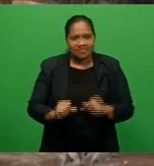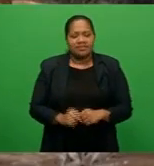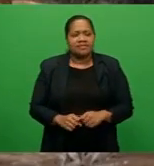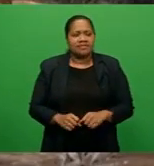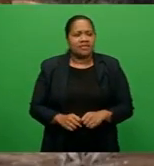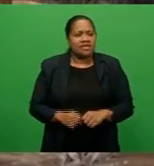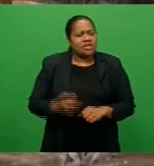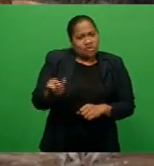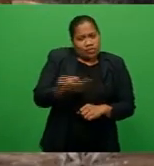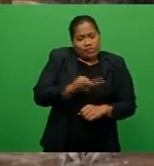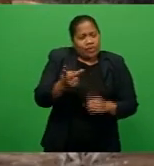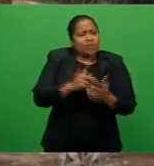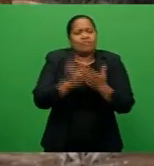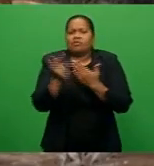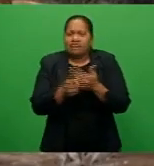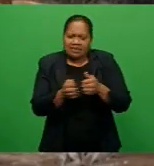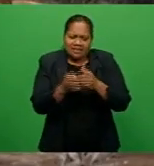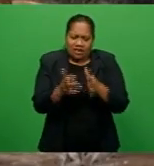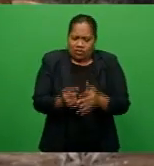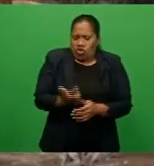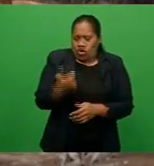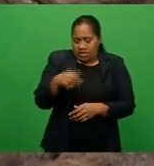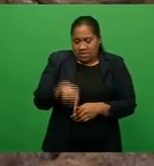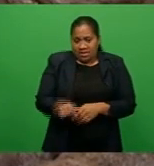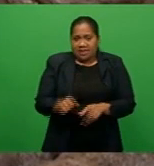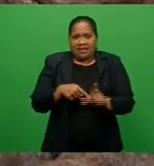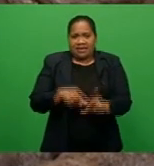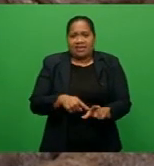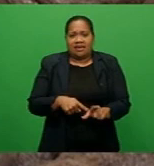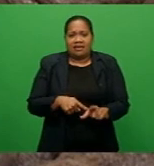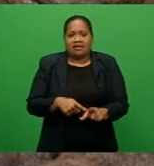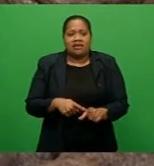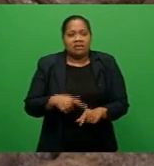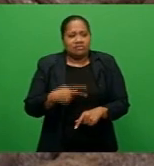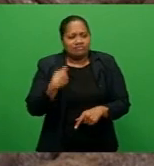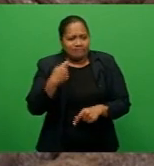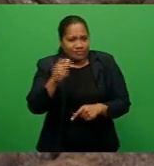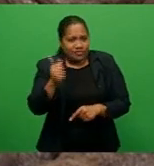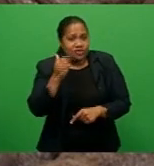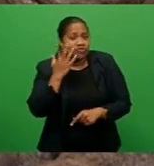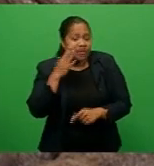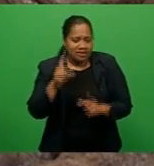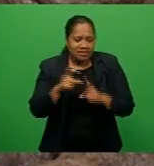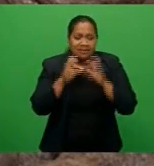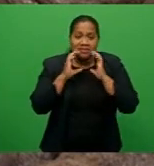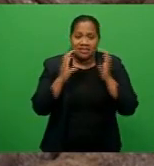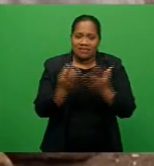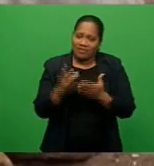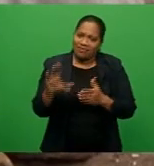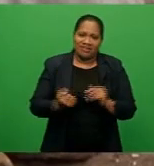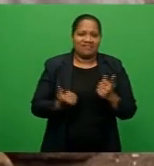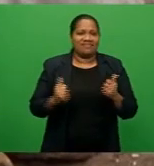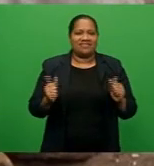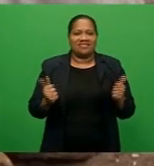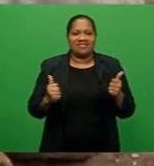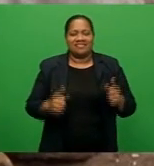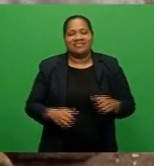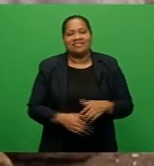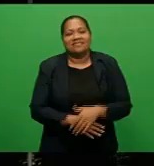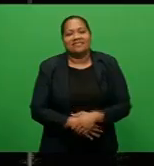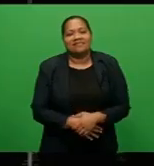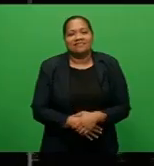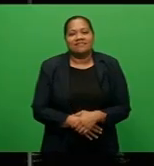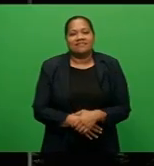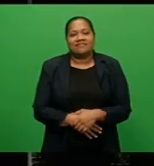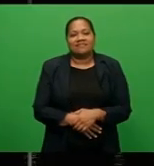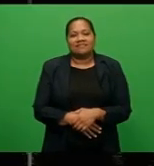Both projects started earlier this year and is due to be completed by December. Shosaia Nanunga, FBC